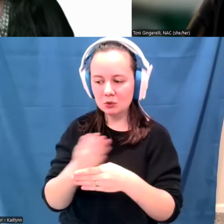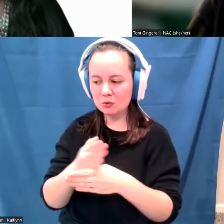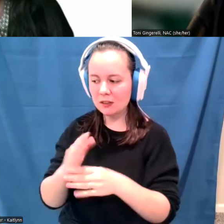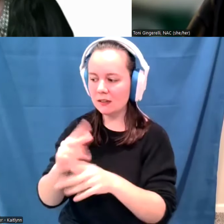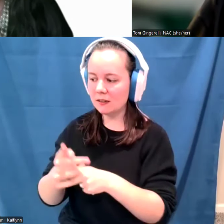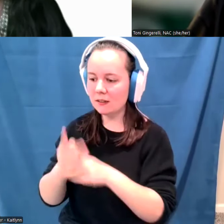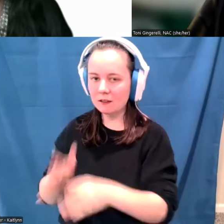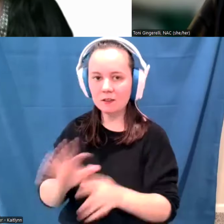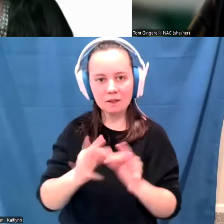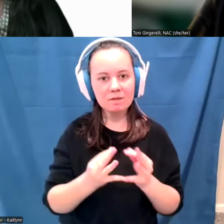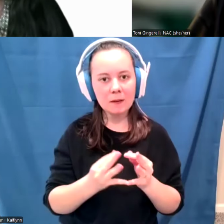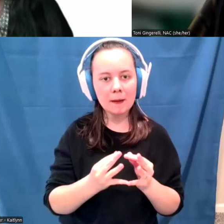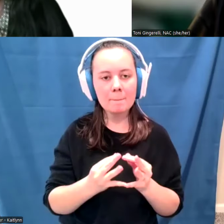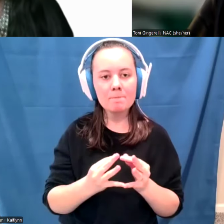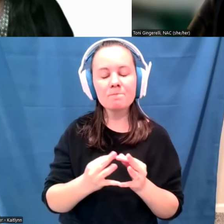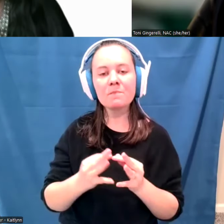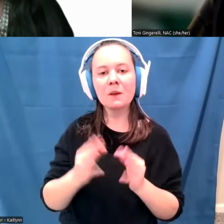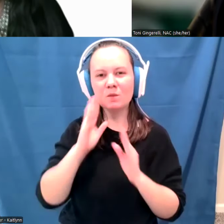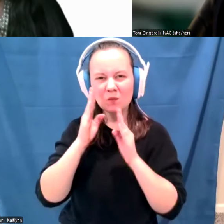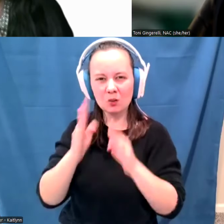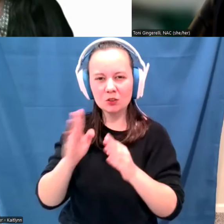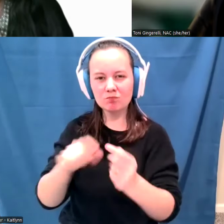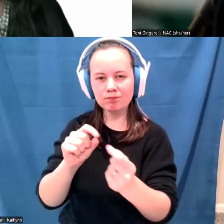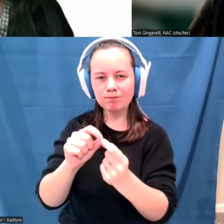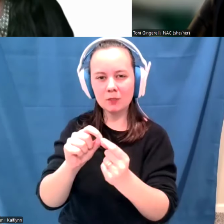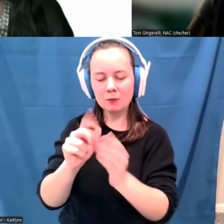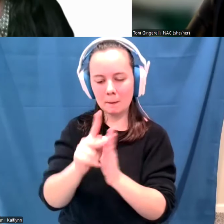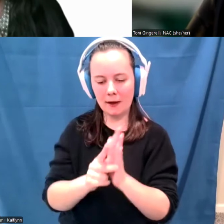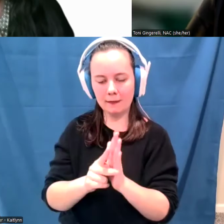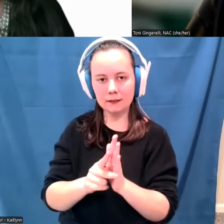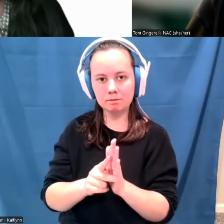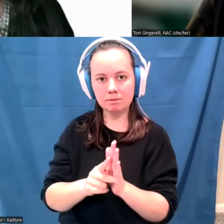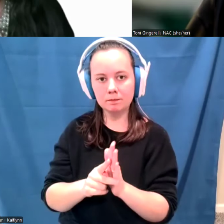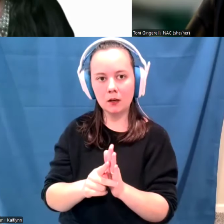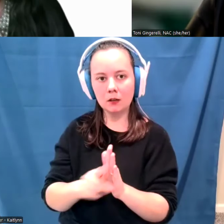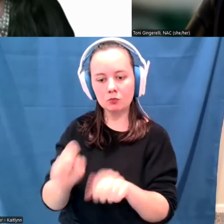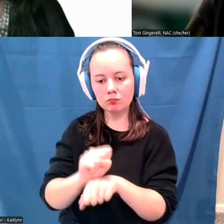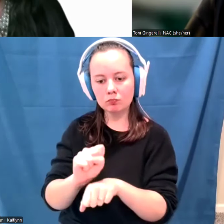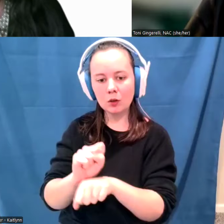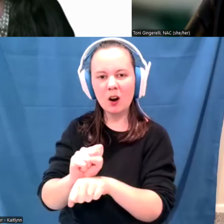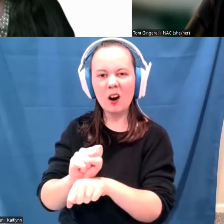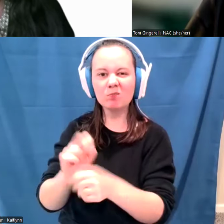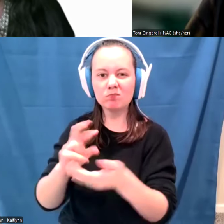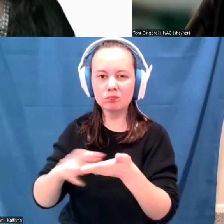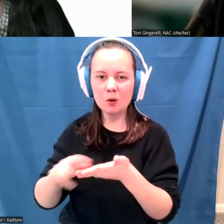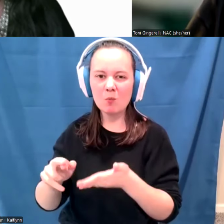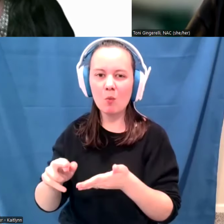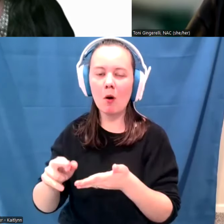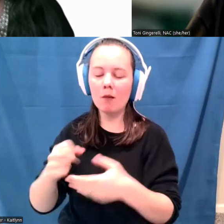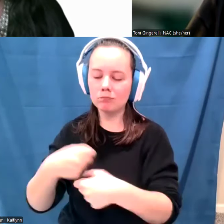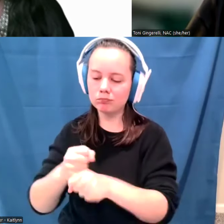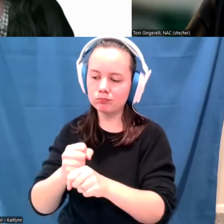targeted interventions and policies. So we're working on finalizing this report with